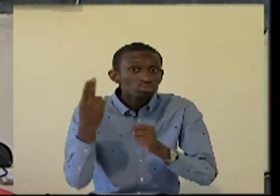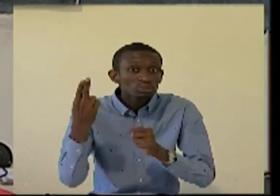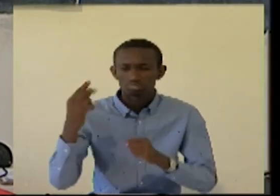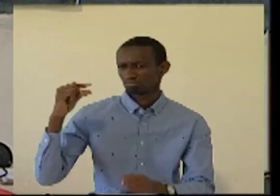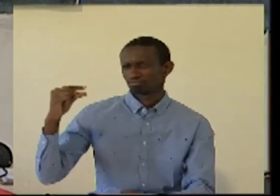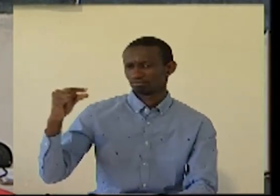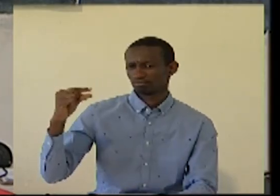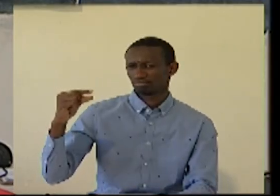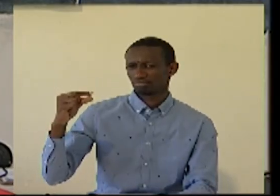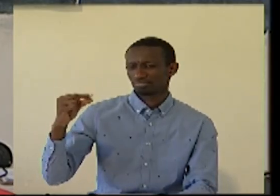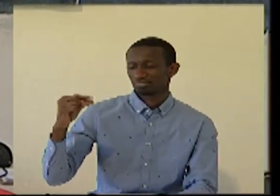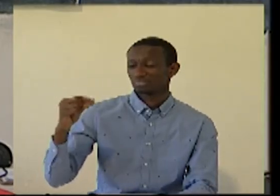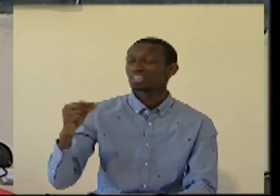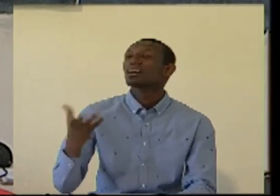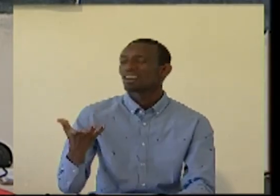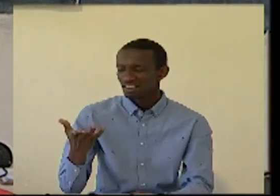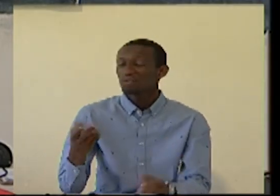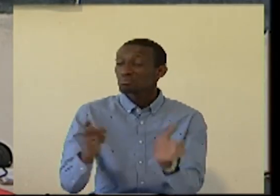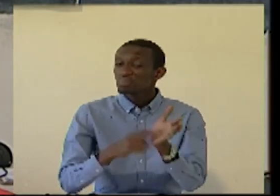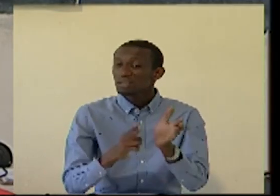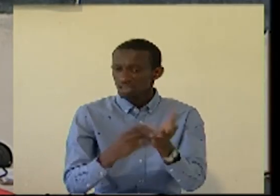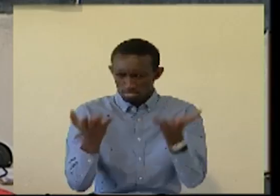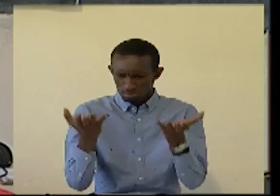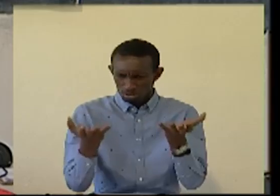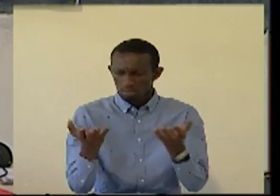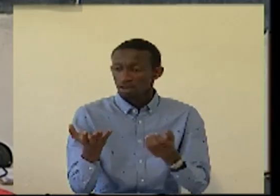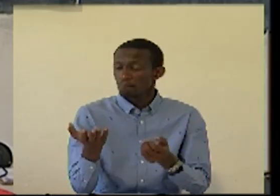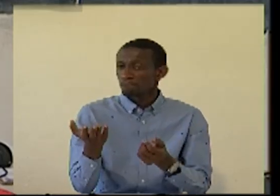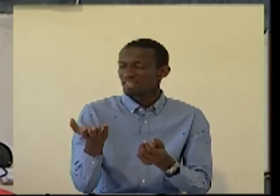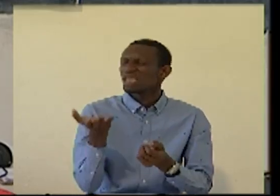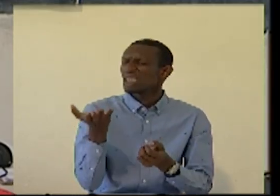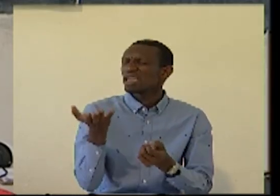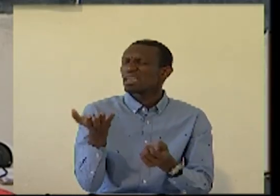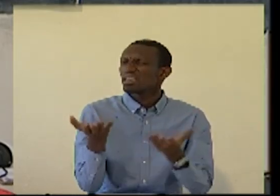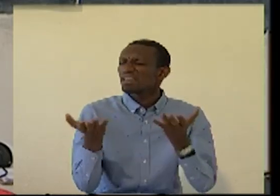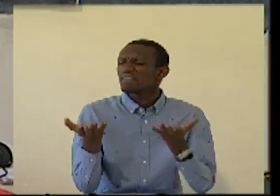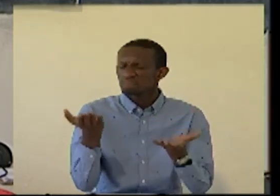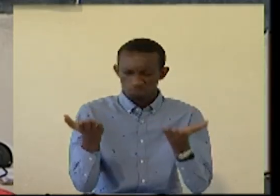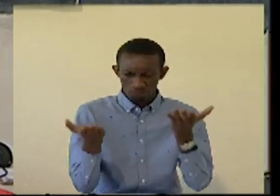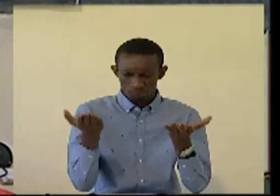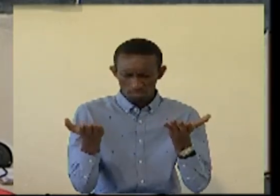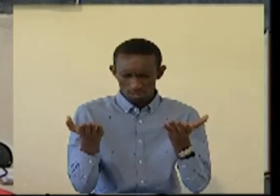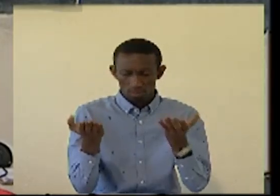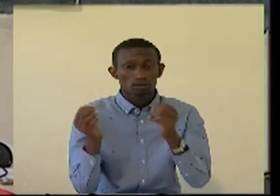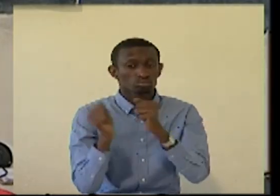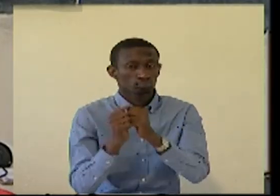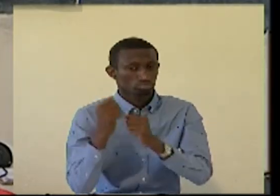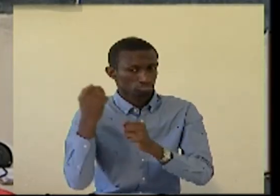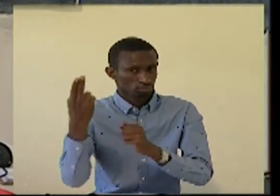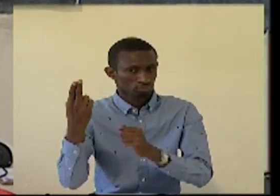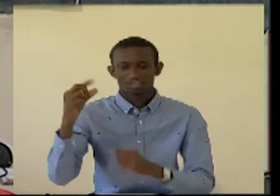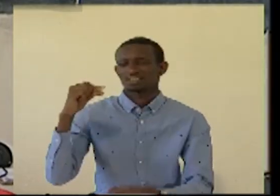grams, exactly 12 grams of this carbon-12, the number, this